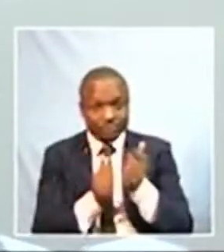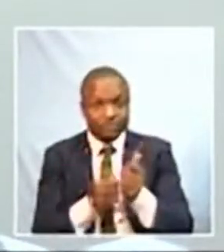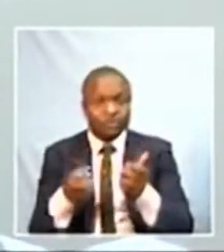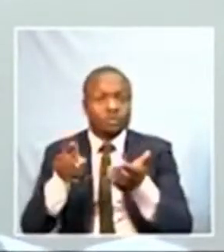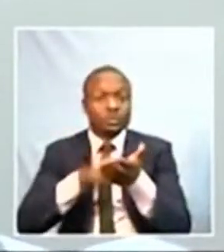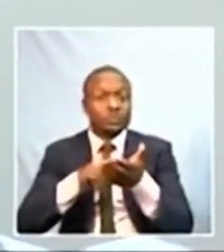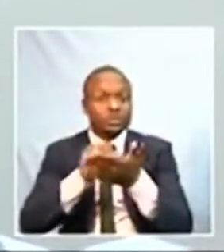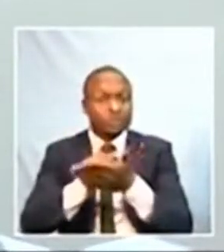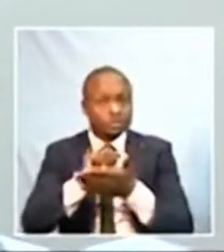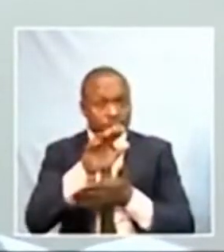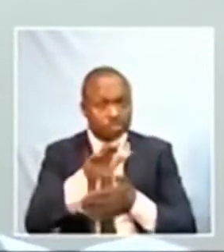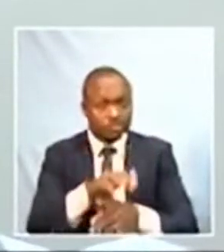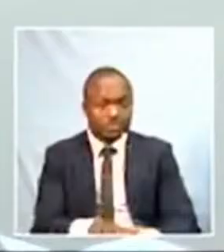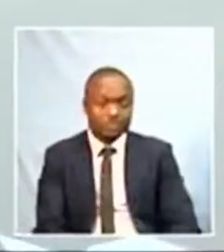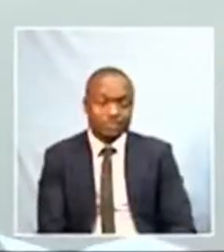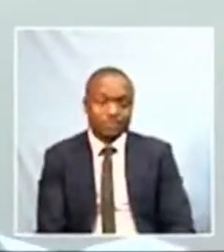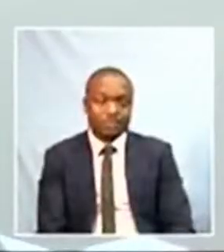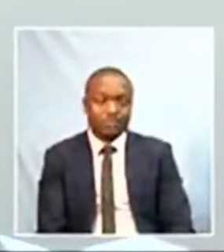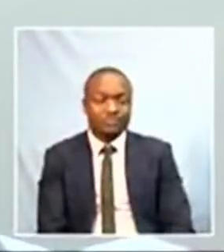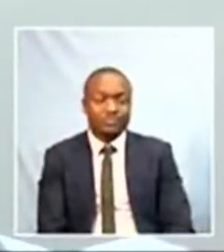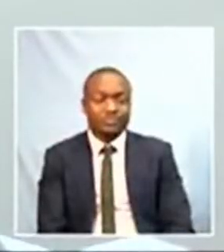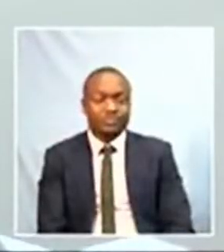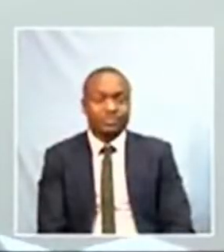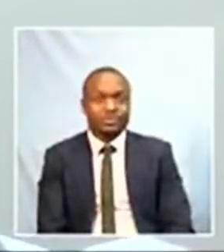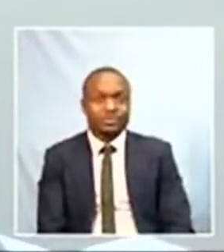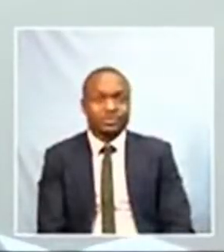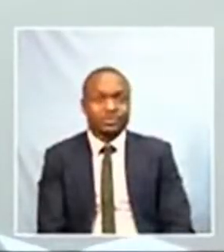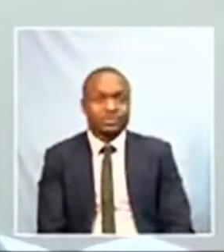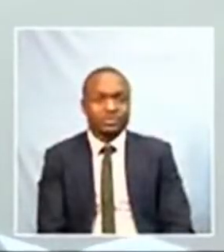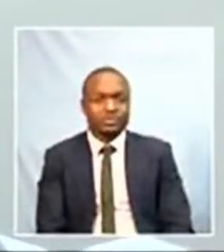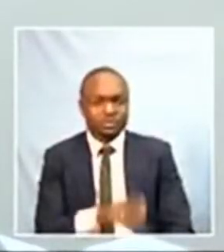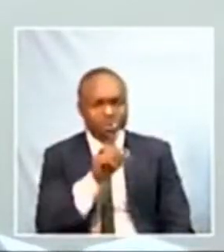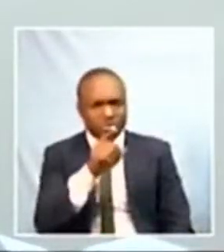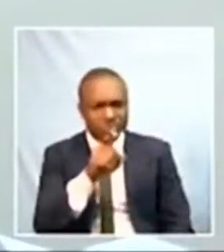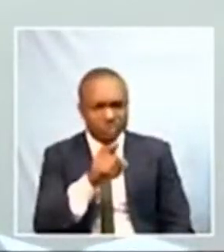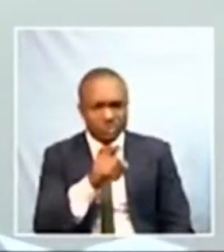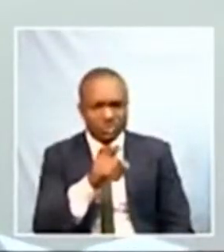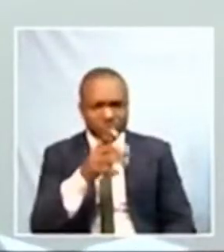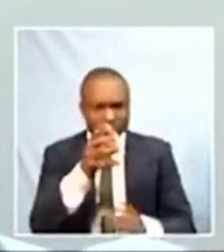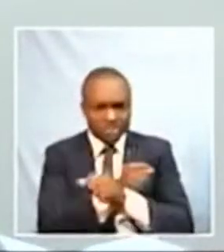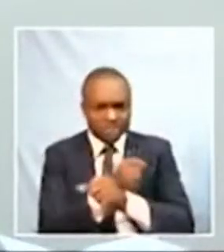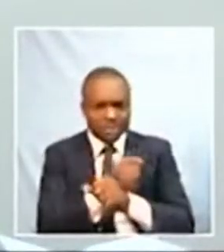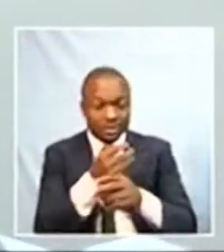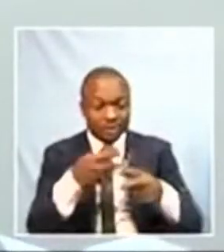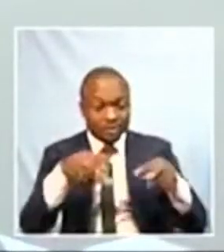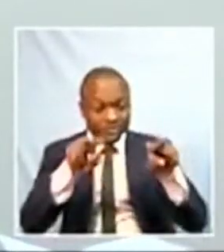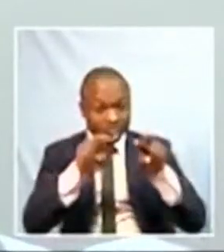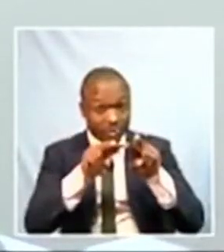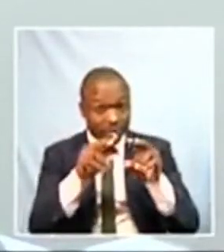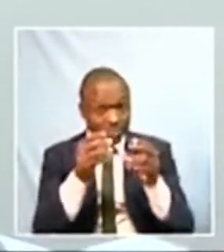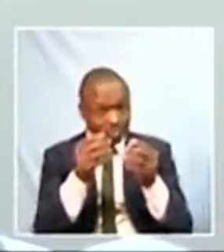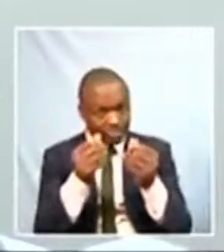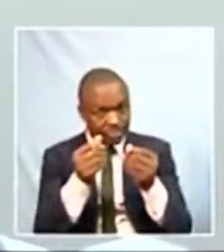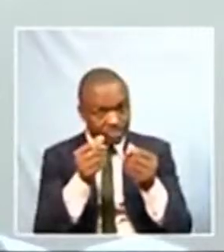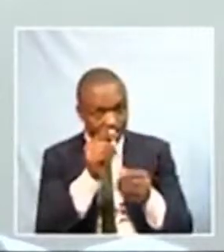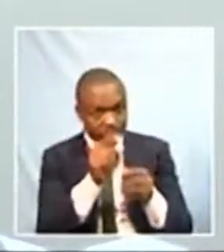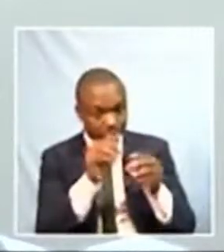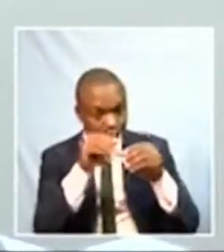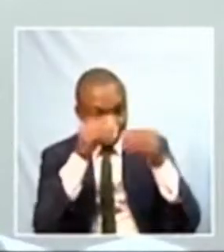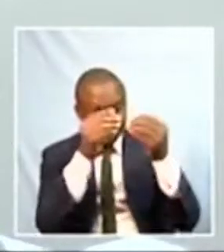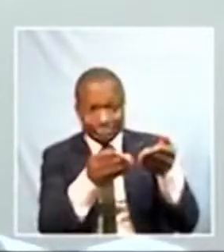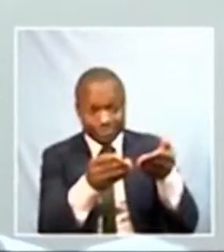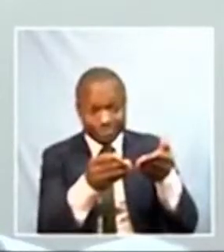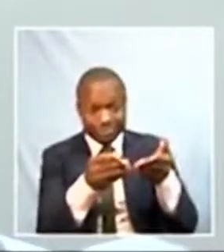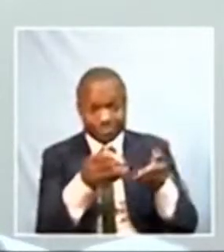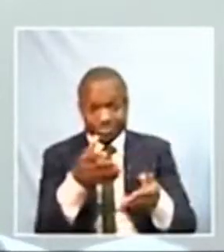re-advertising. Are we getting value for money? Are we giving